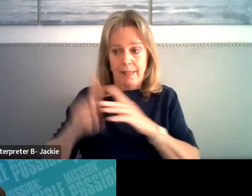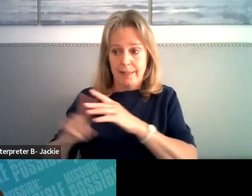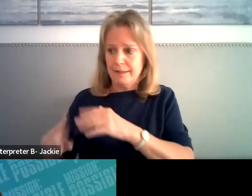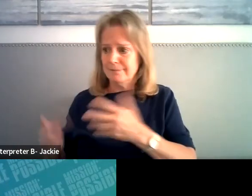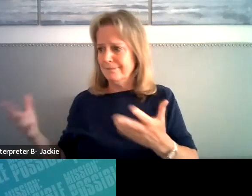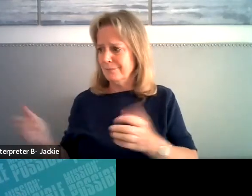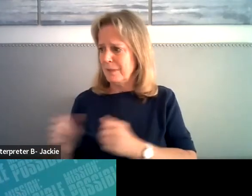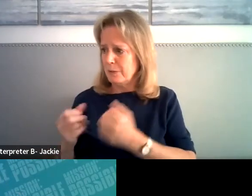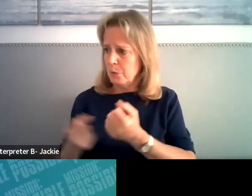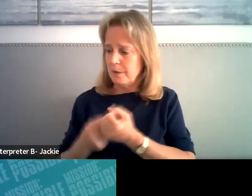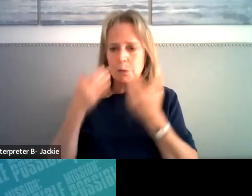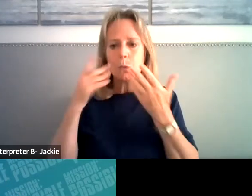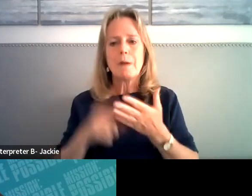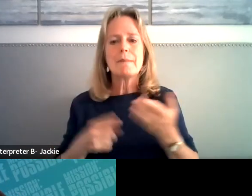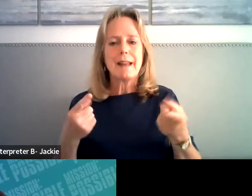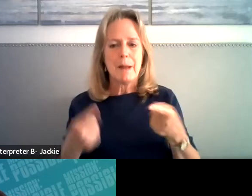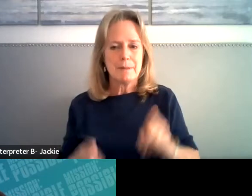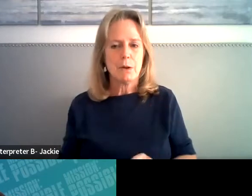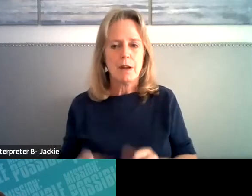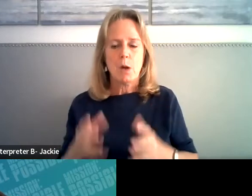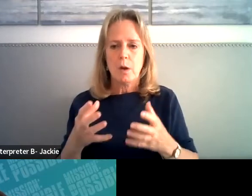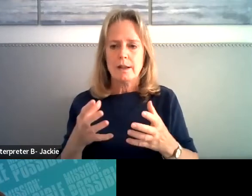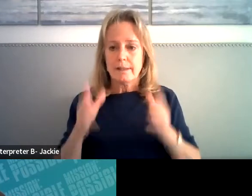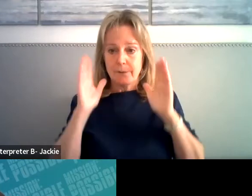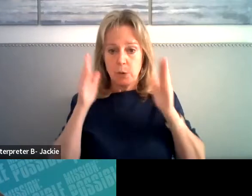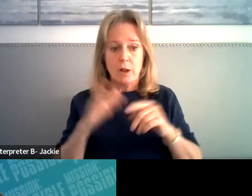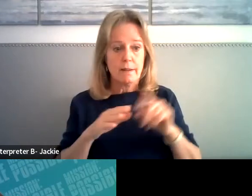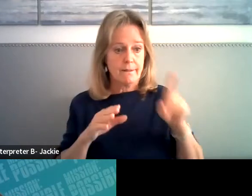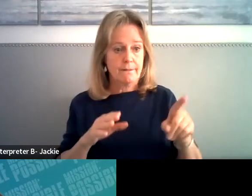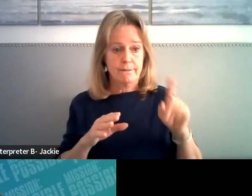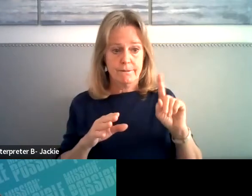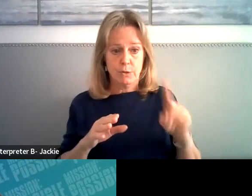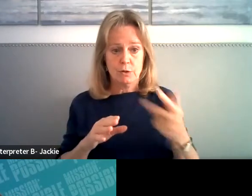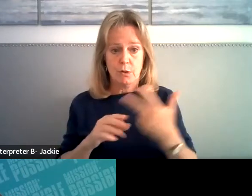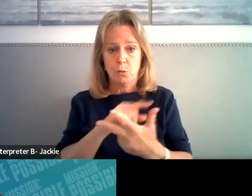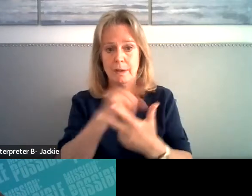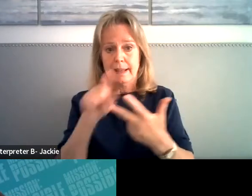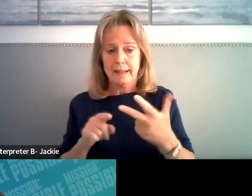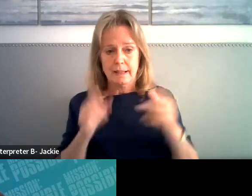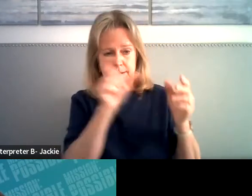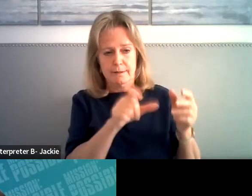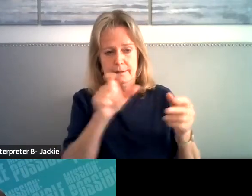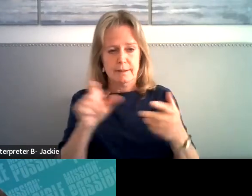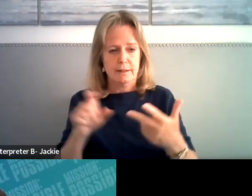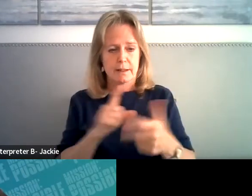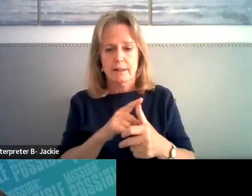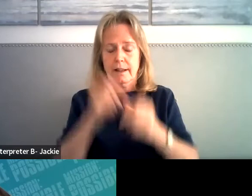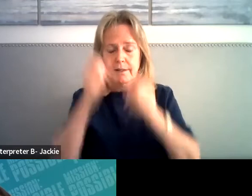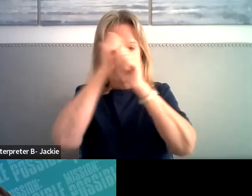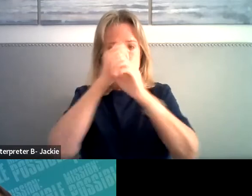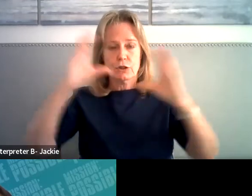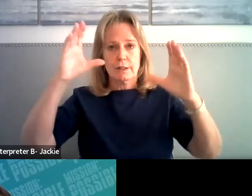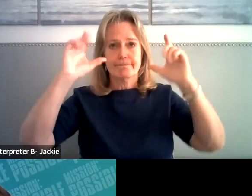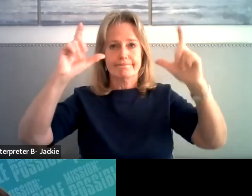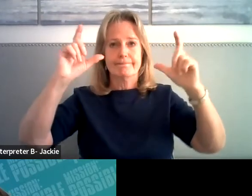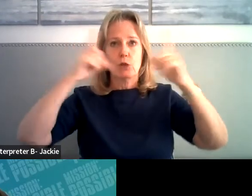their support. So I want us to focus on the first 3 columns. The first one is envisioning.